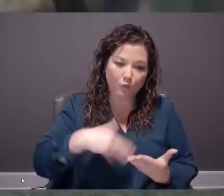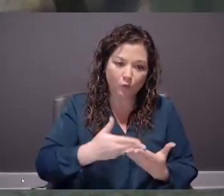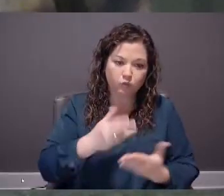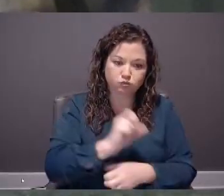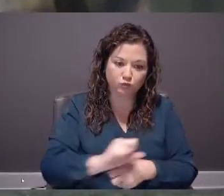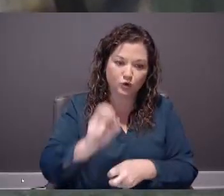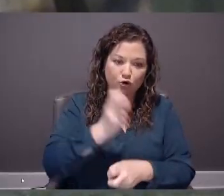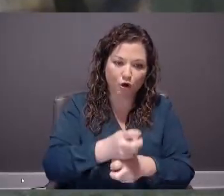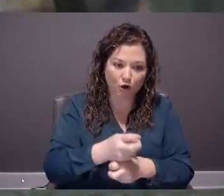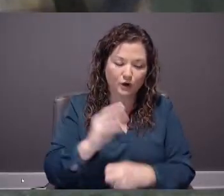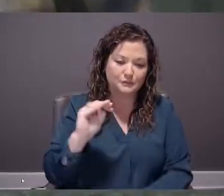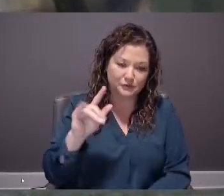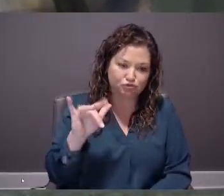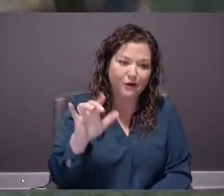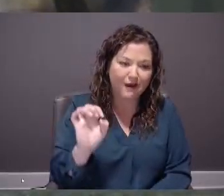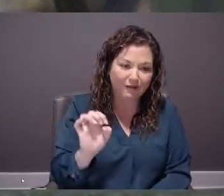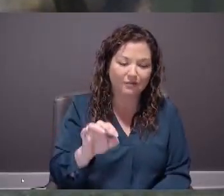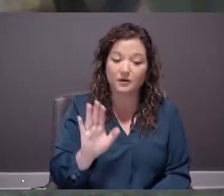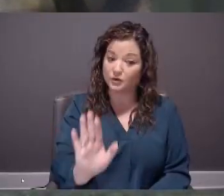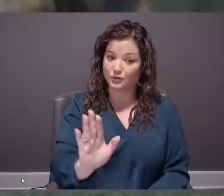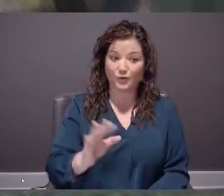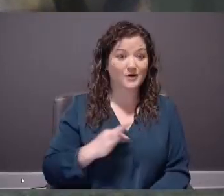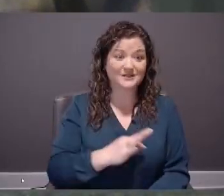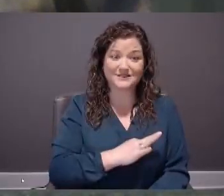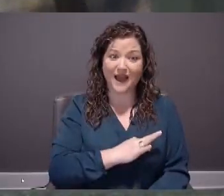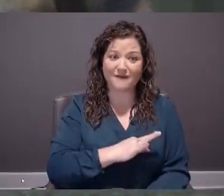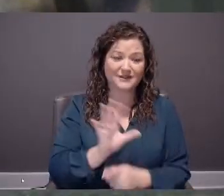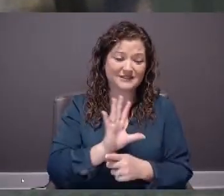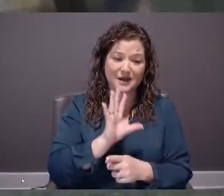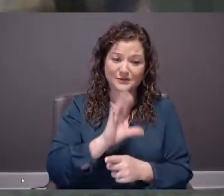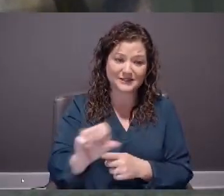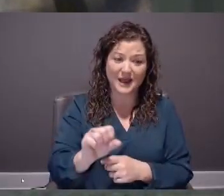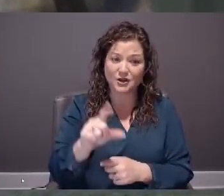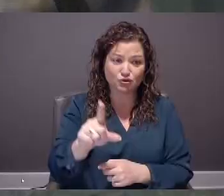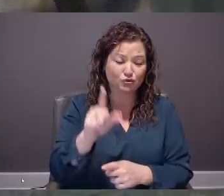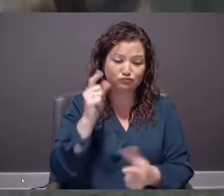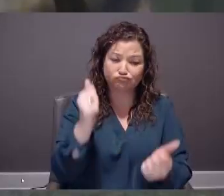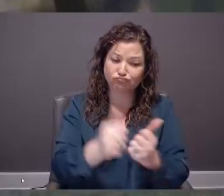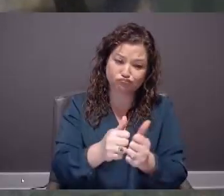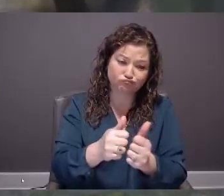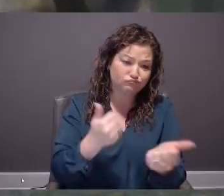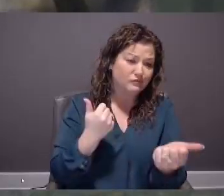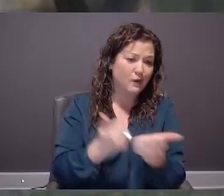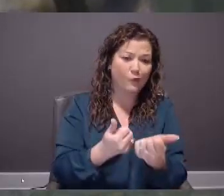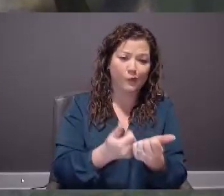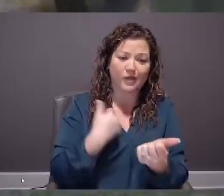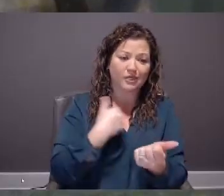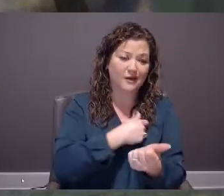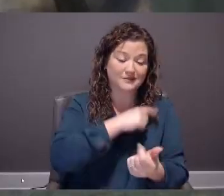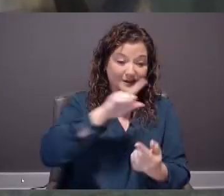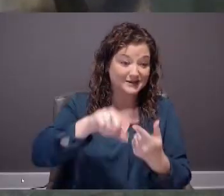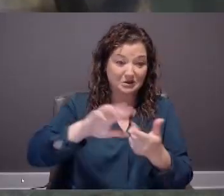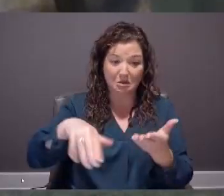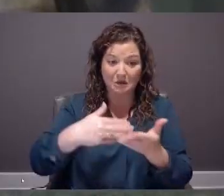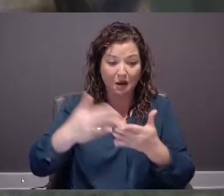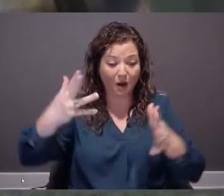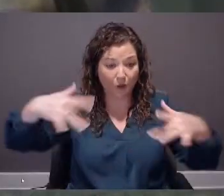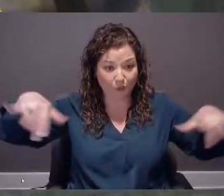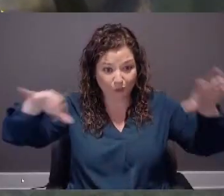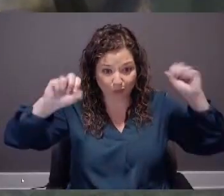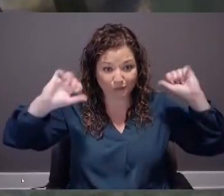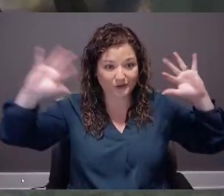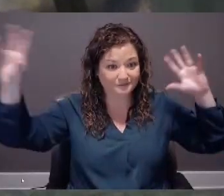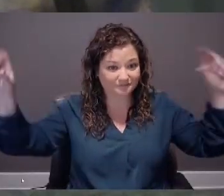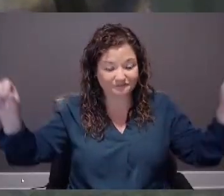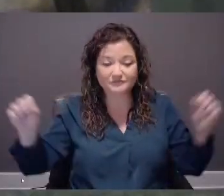Your staff is outstanding. You stayed right there with us until we all left, and the parade, the float